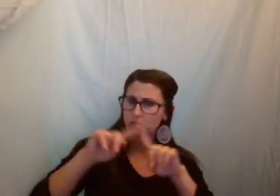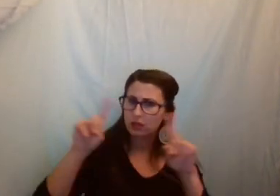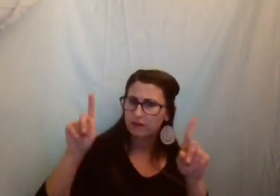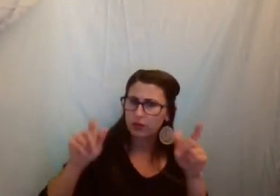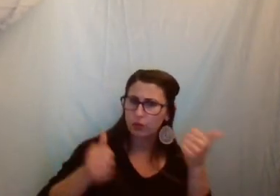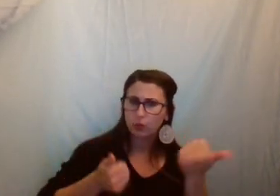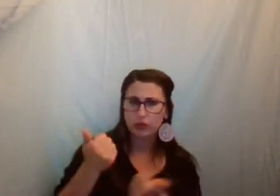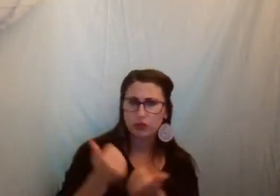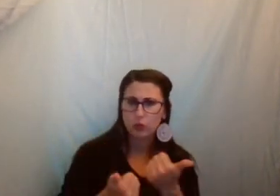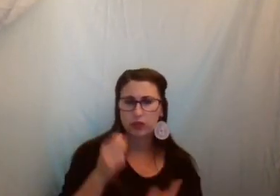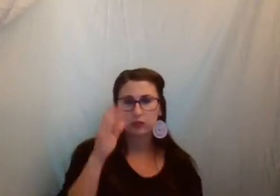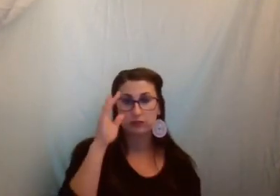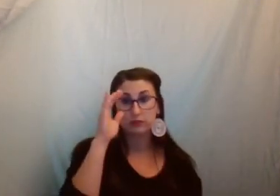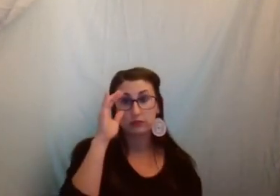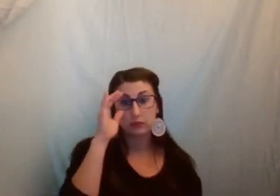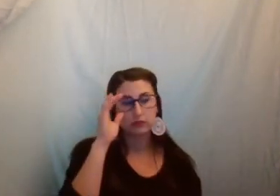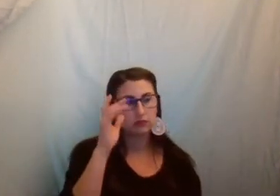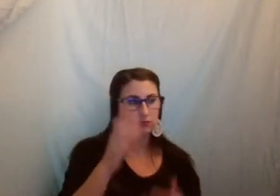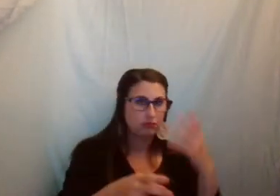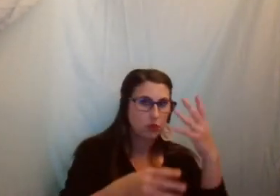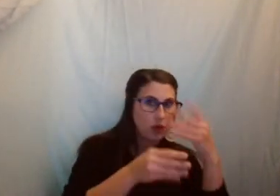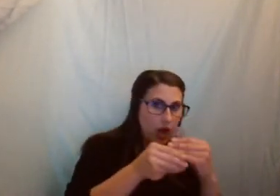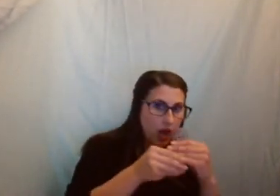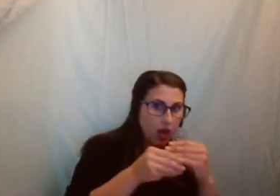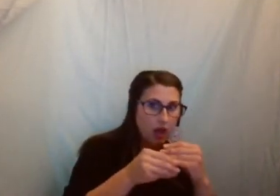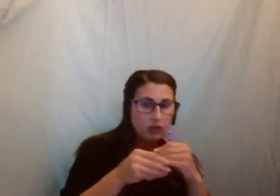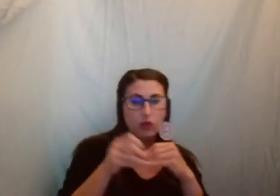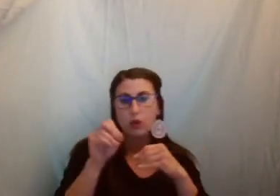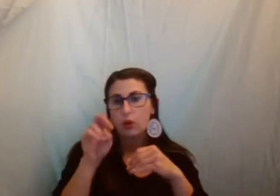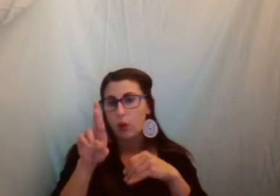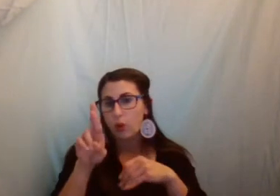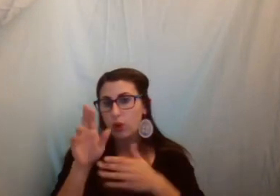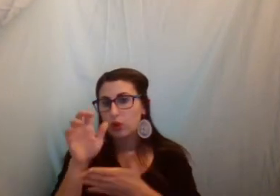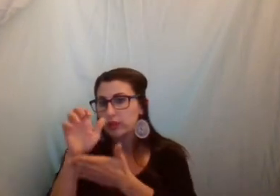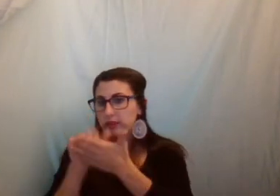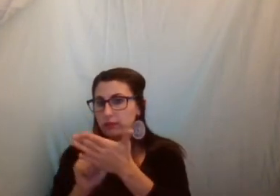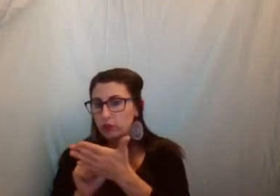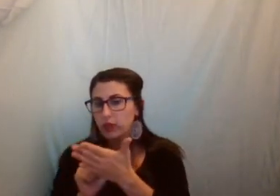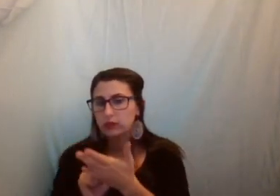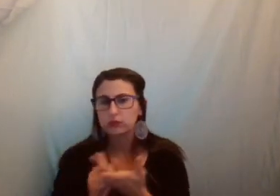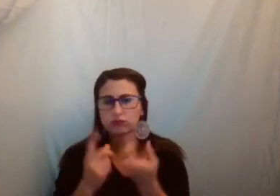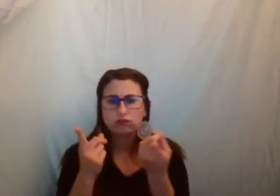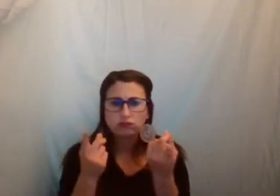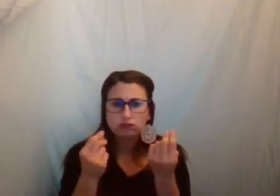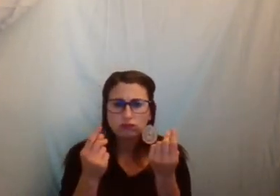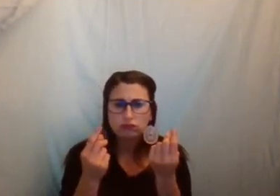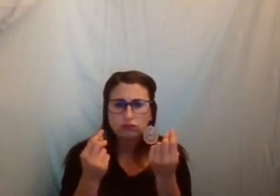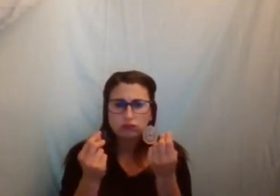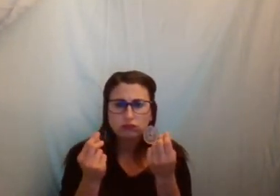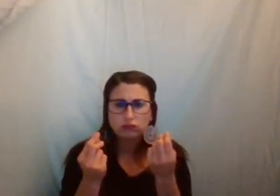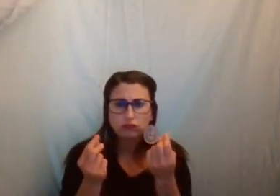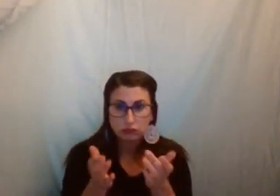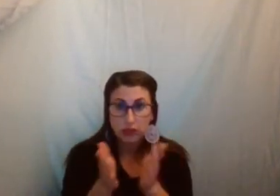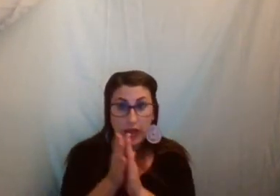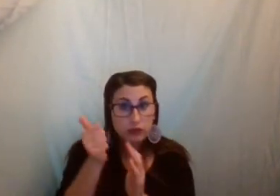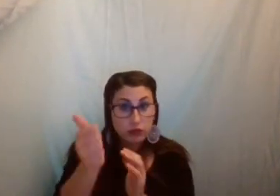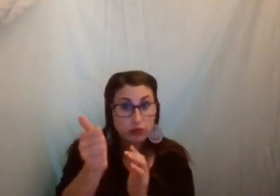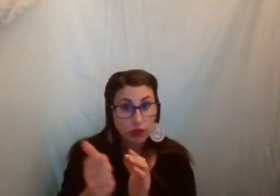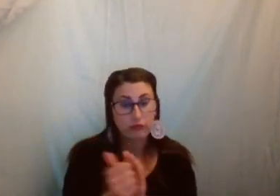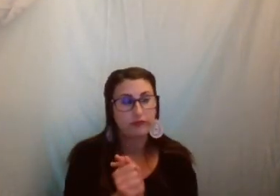or are they different? So are you going to add or subtract?